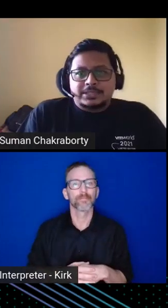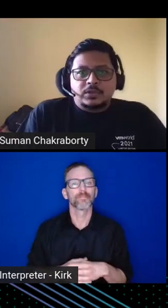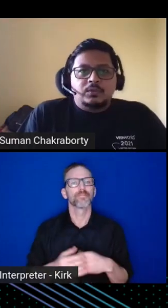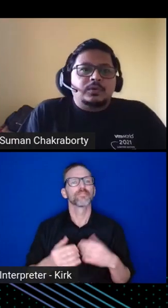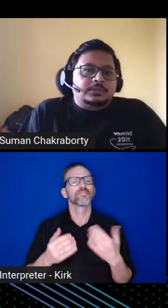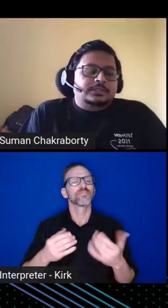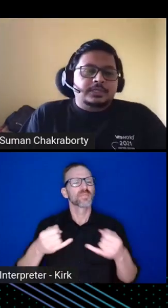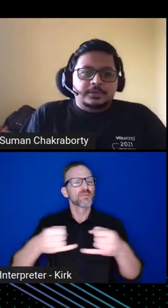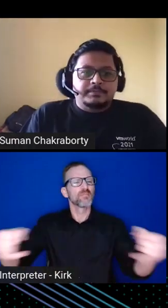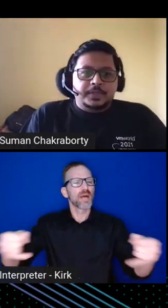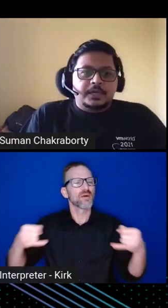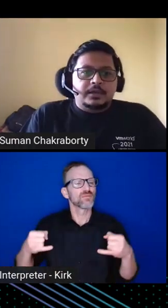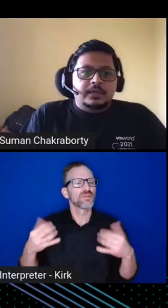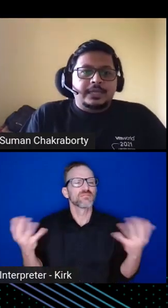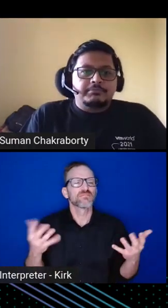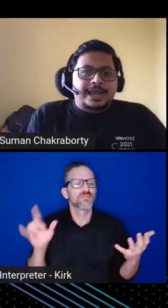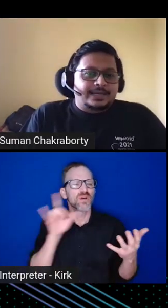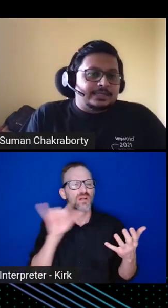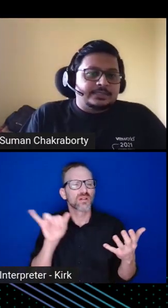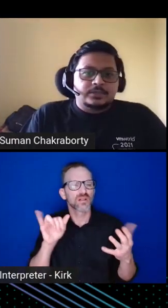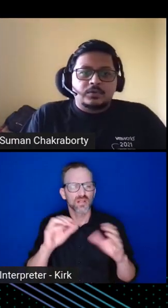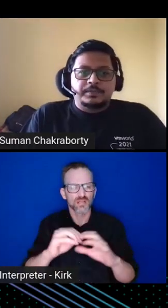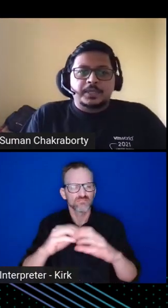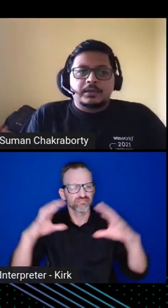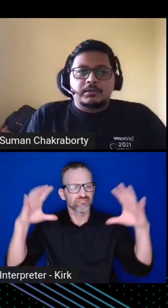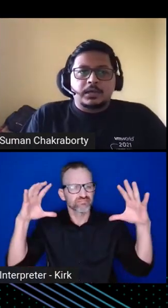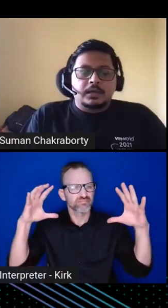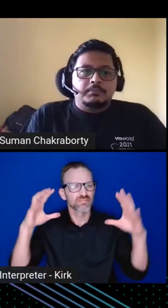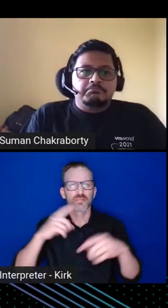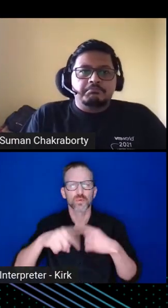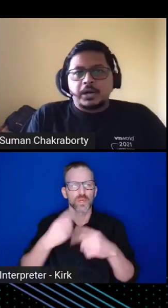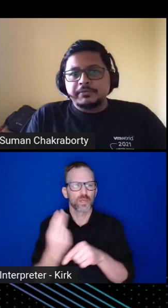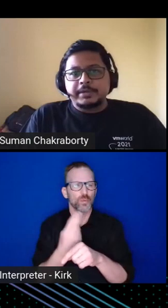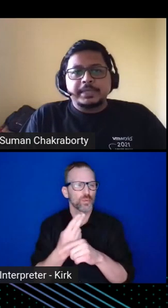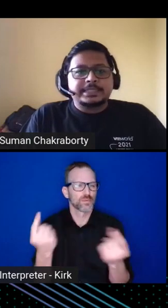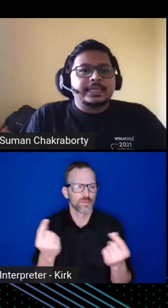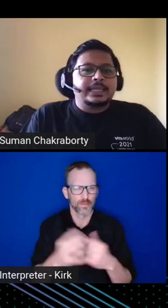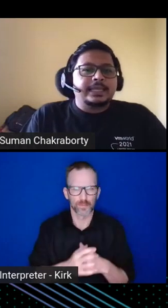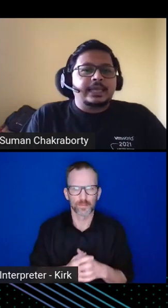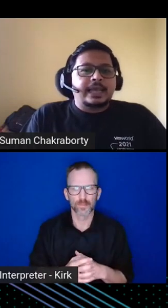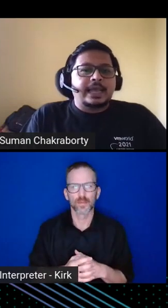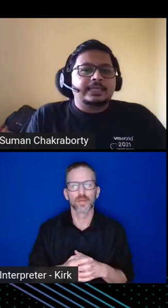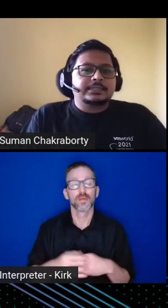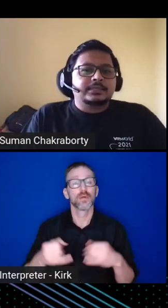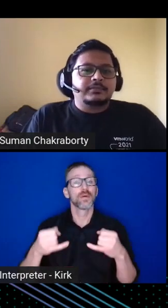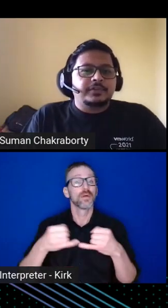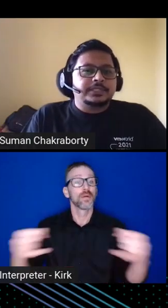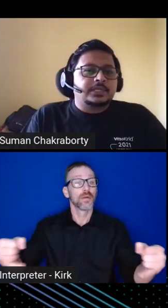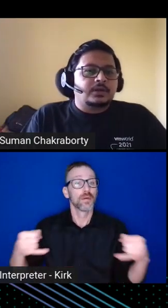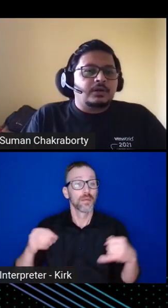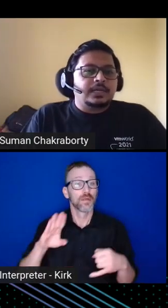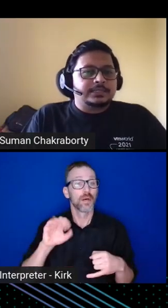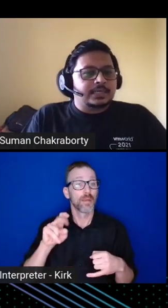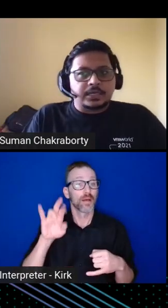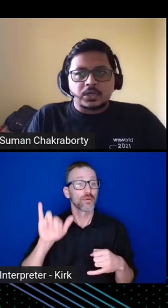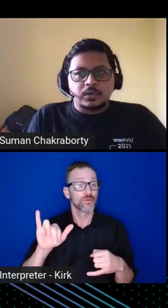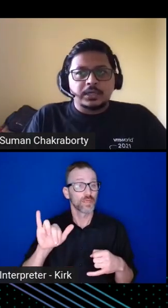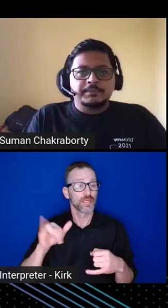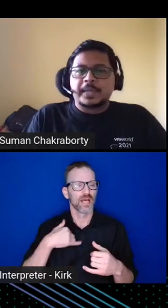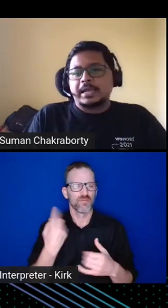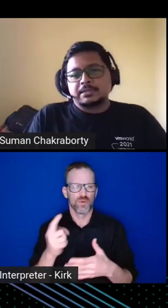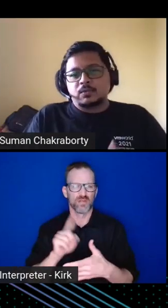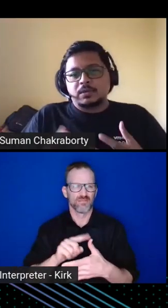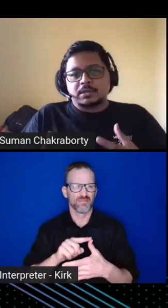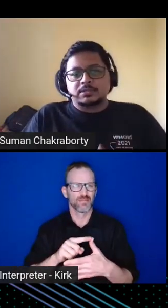boundary actually works in practice. So boundary basically has a feature called as a